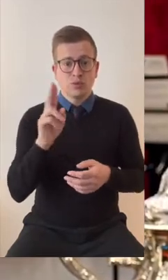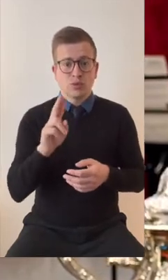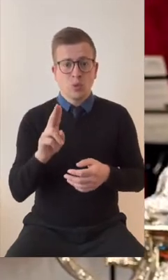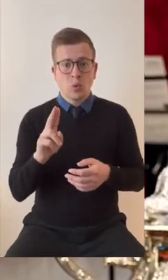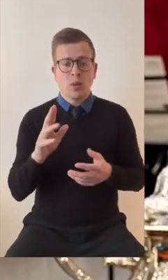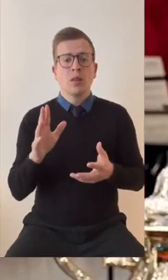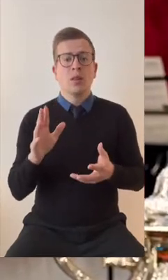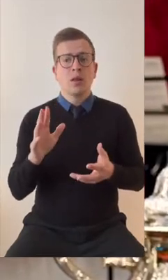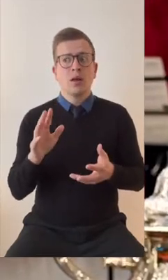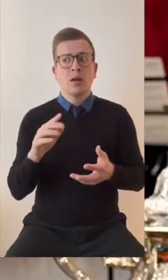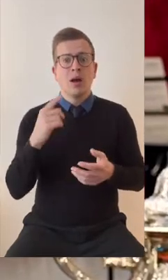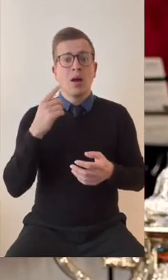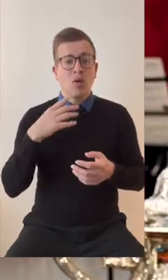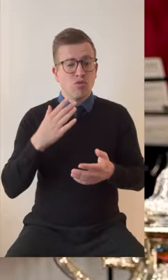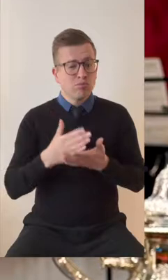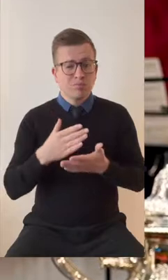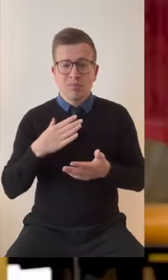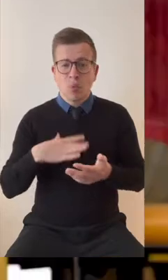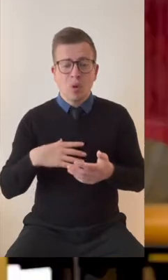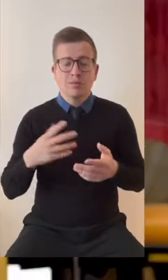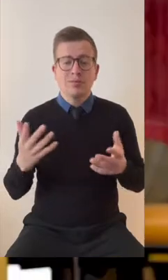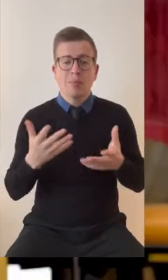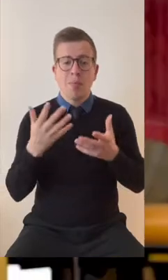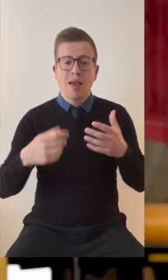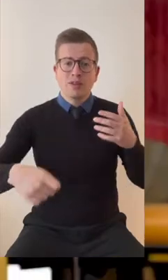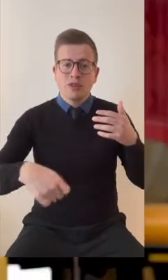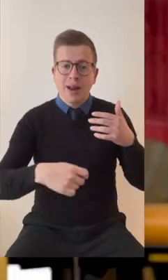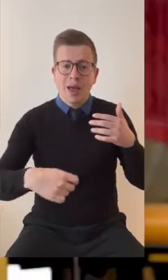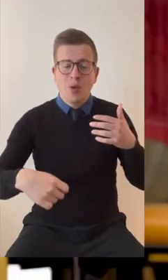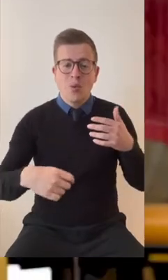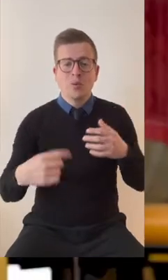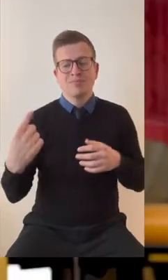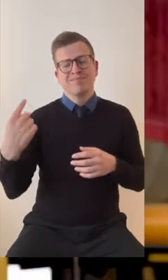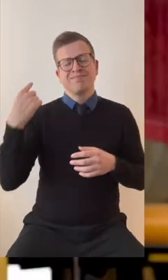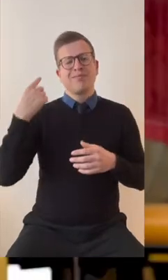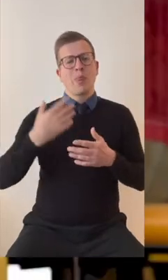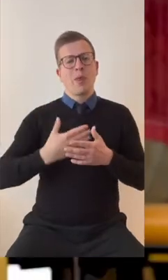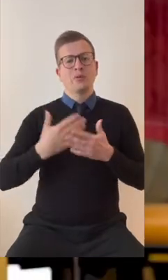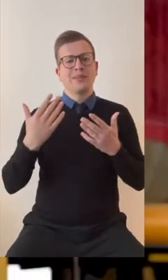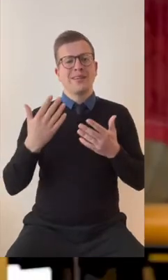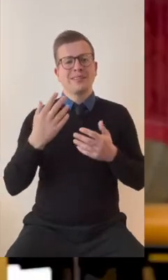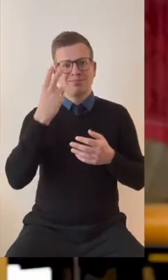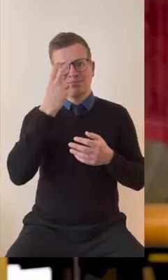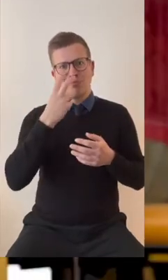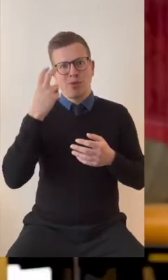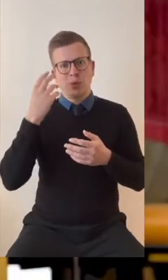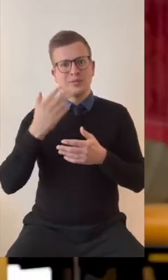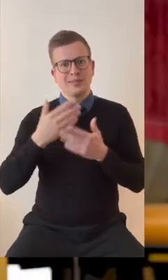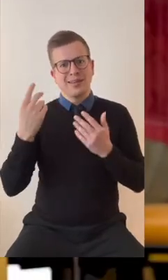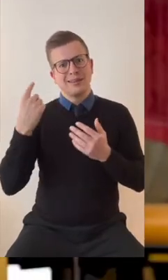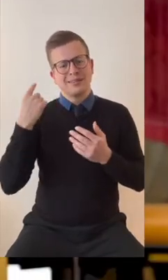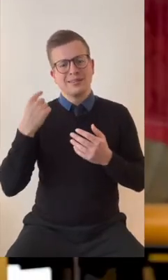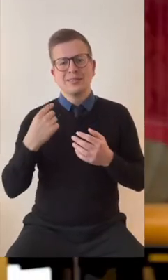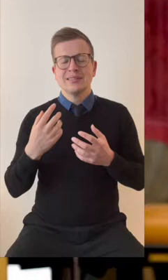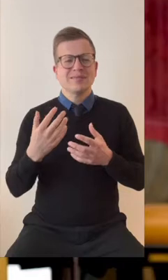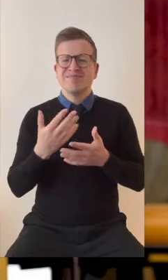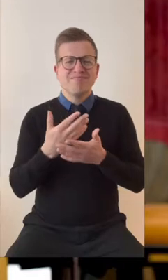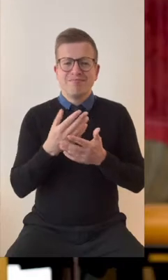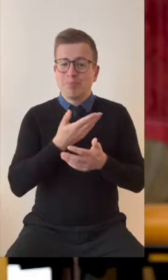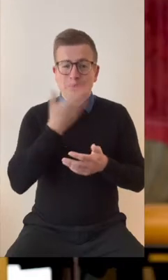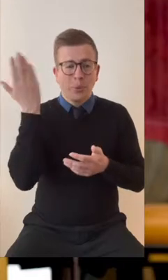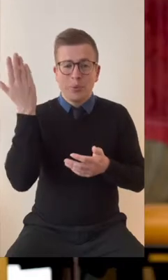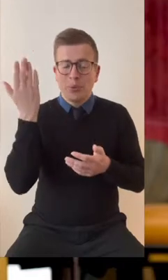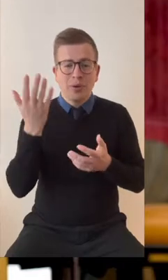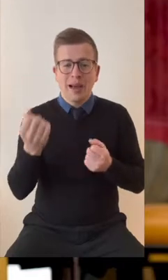school, I wanted to play the cello. And in those days, in the olden days, they didn't have any sort of half-sized